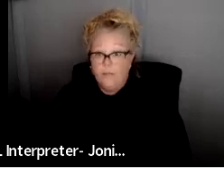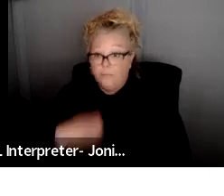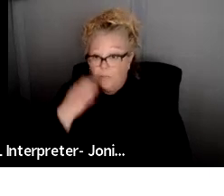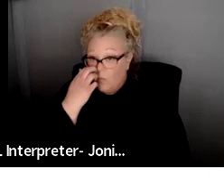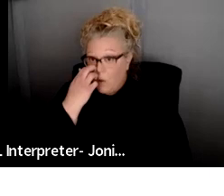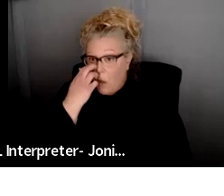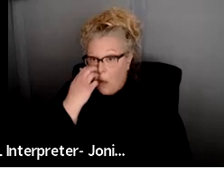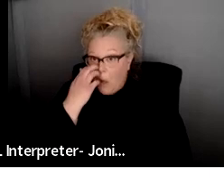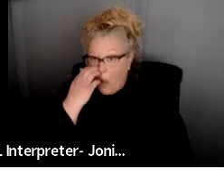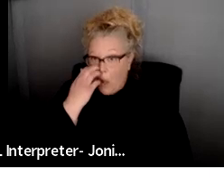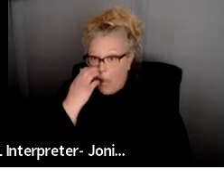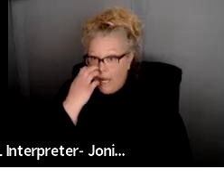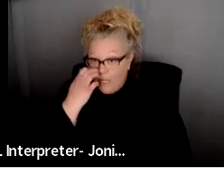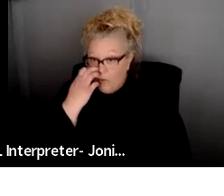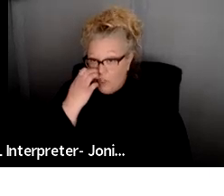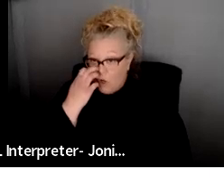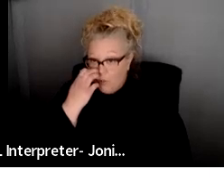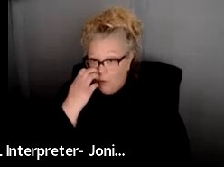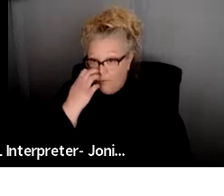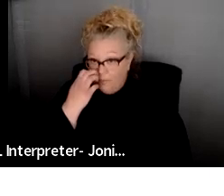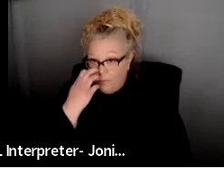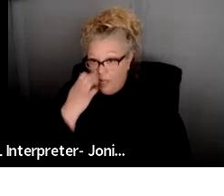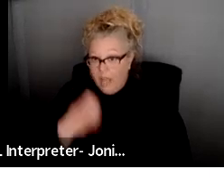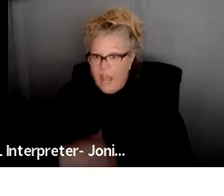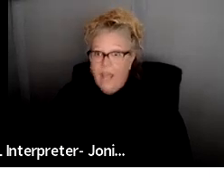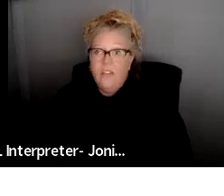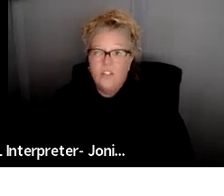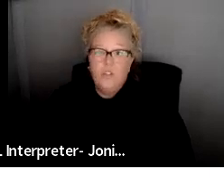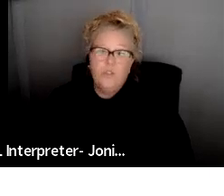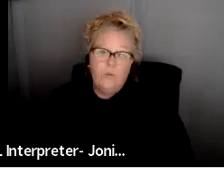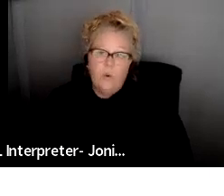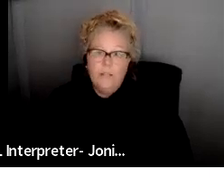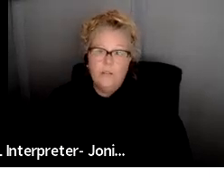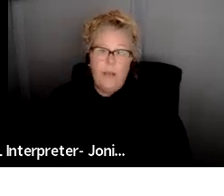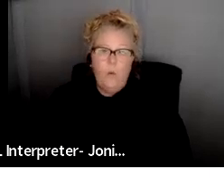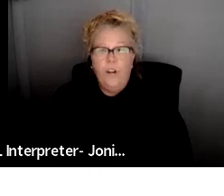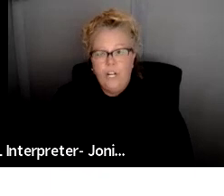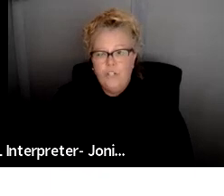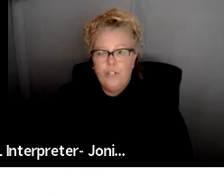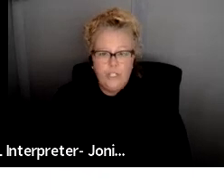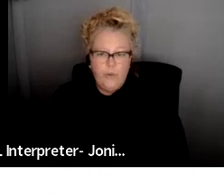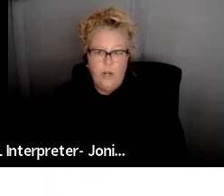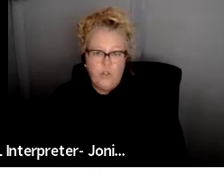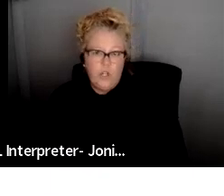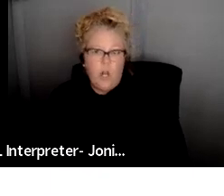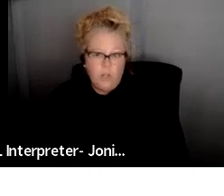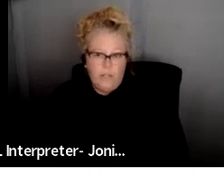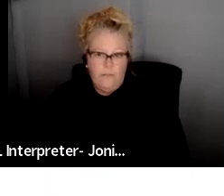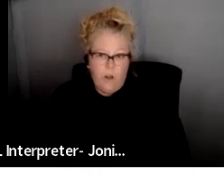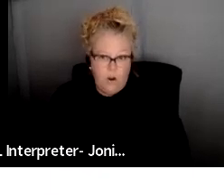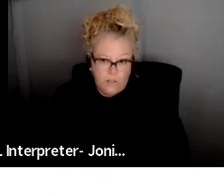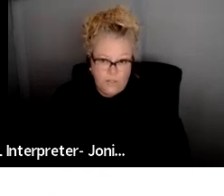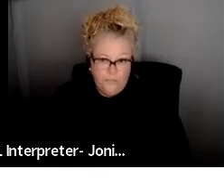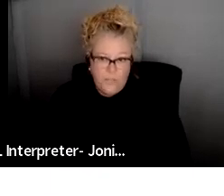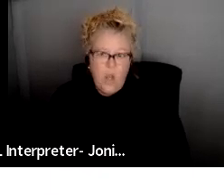earbuds. It is rechargeable, and this usually runs about $100 to $200